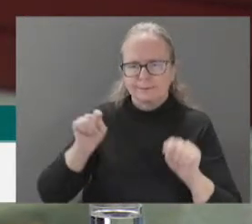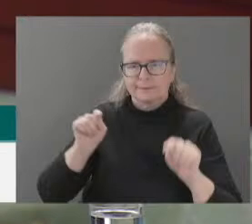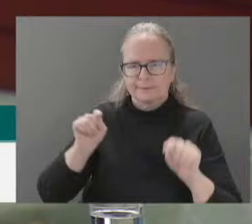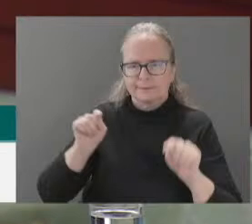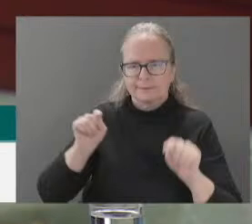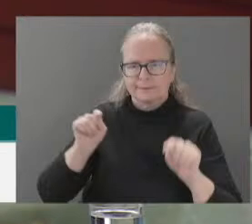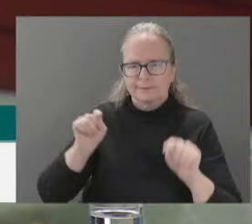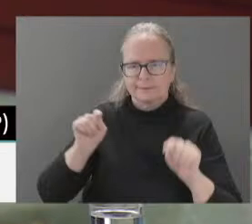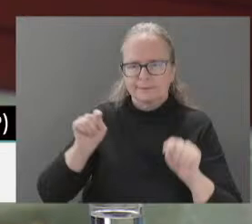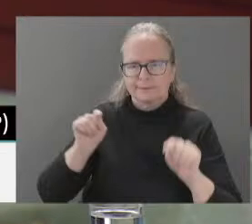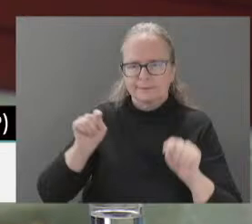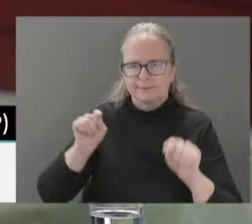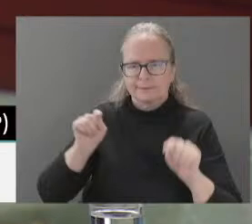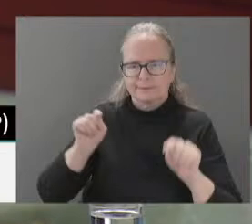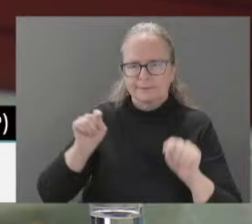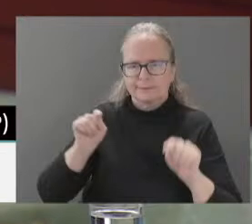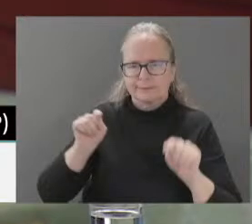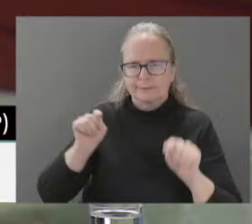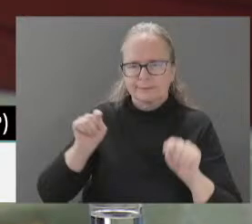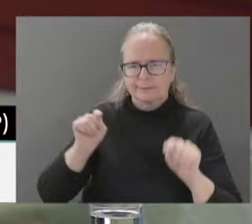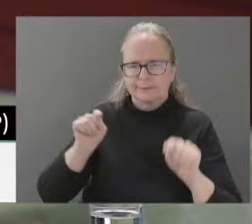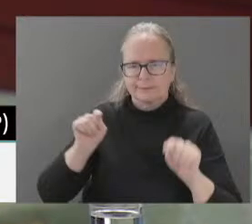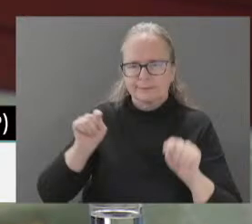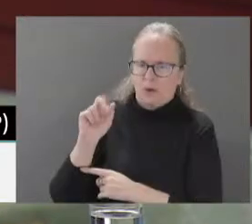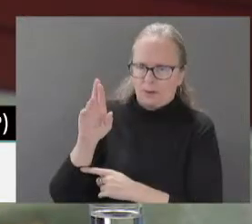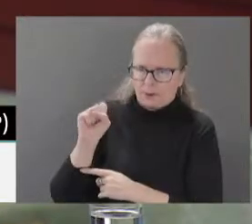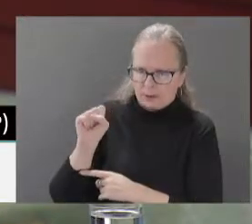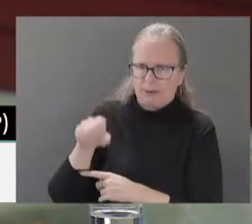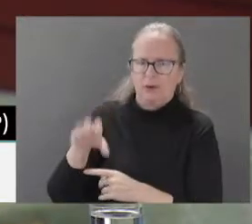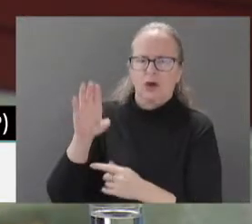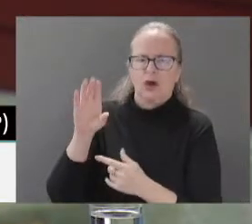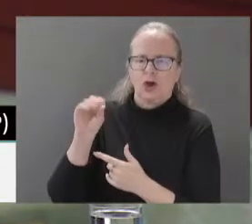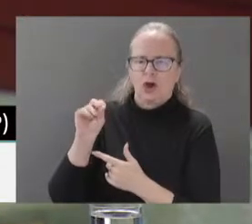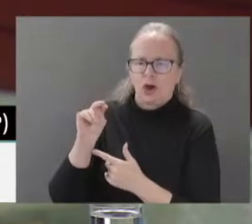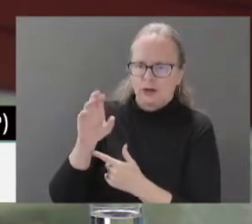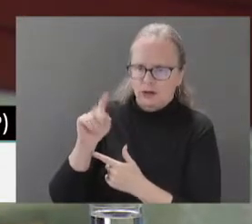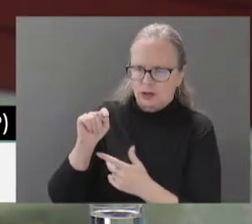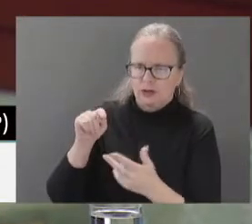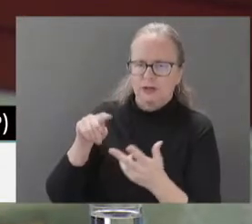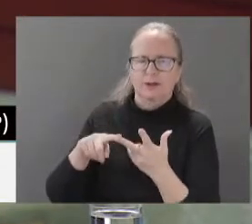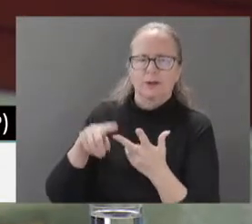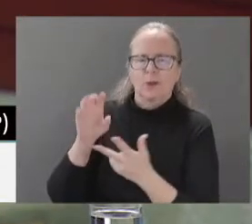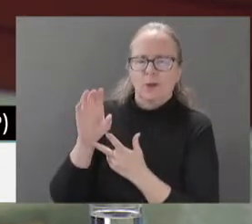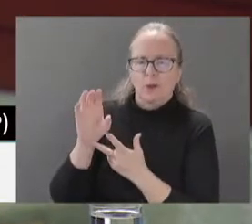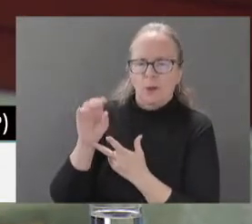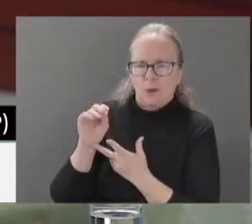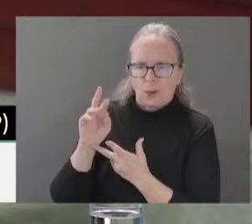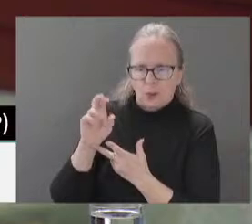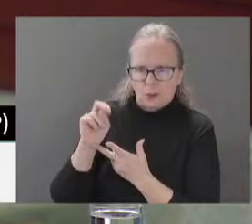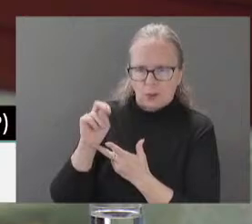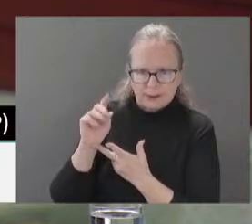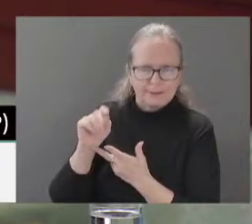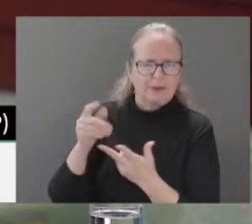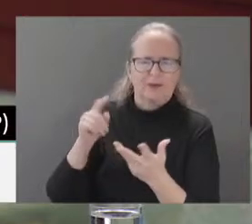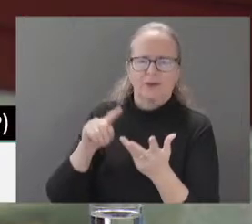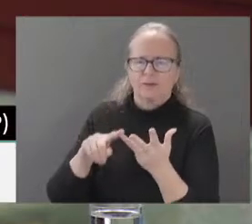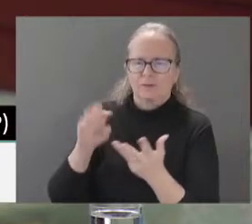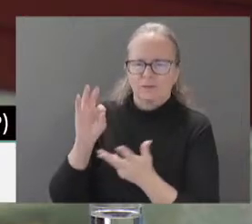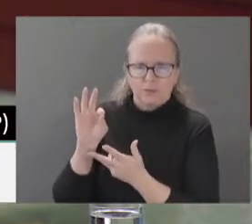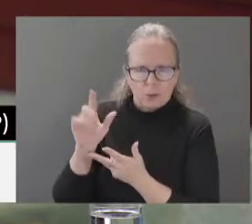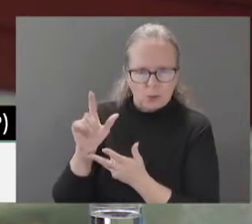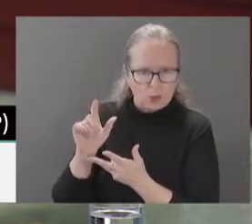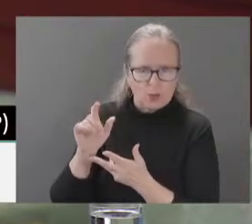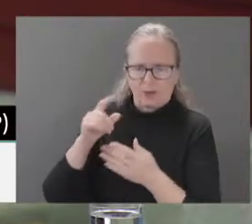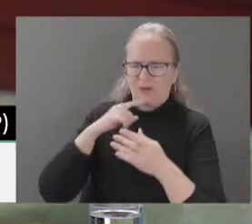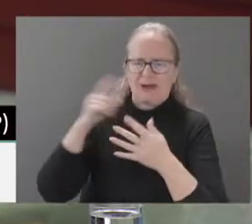boil conort coronation drumer Edson Fairview Fort Saskatchewan and 22 more some of